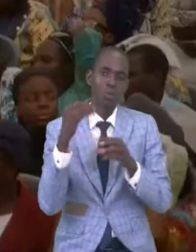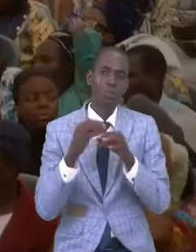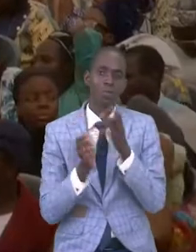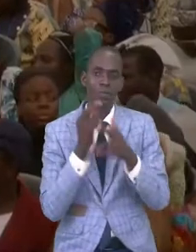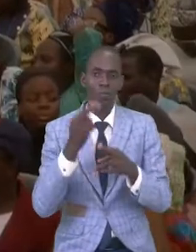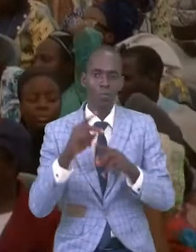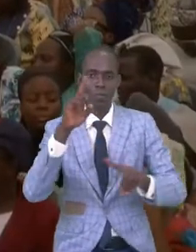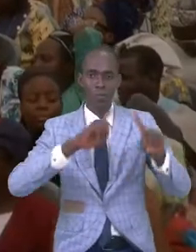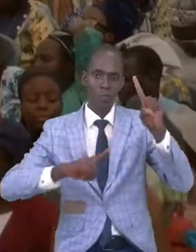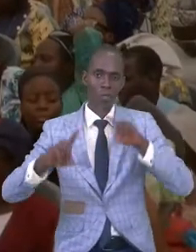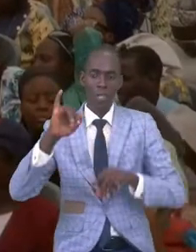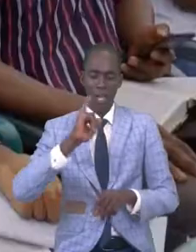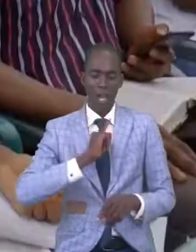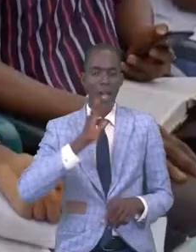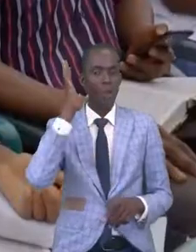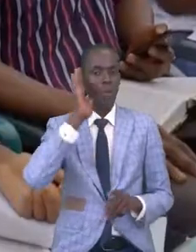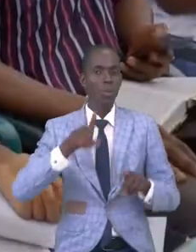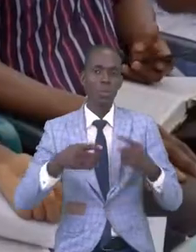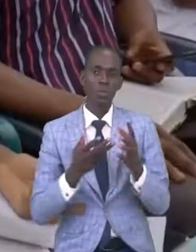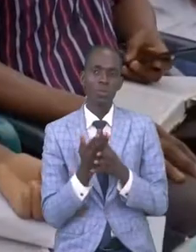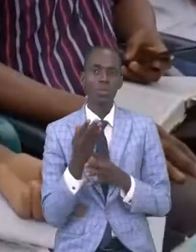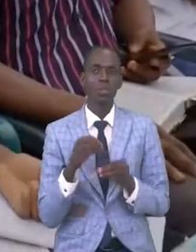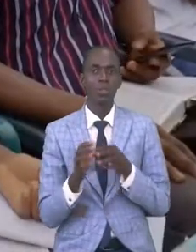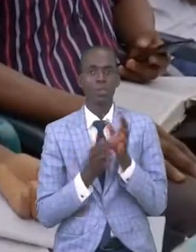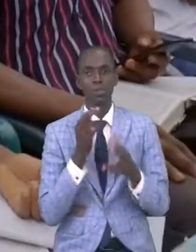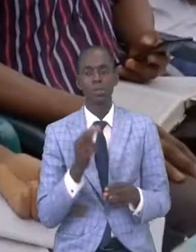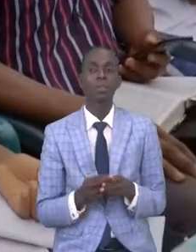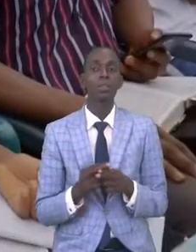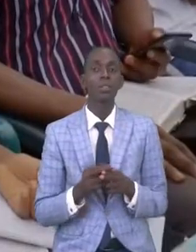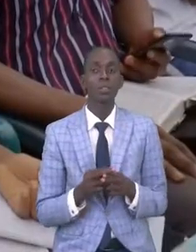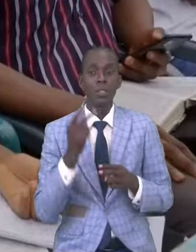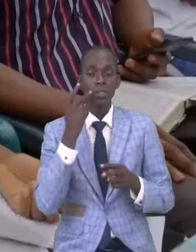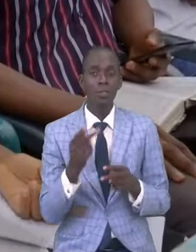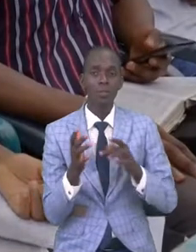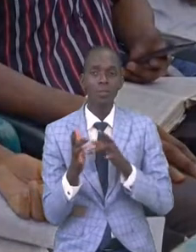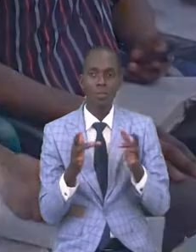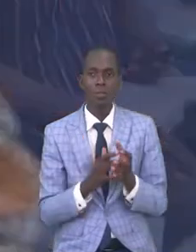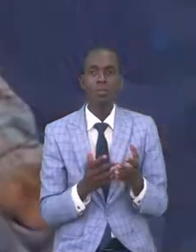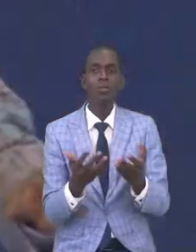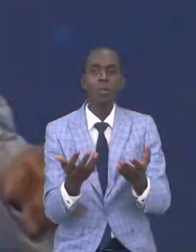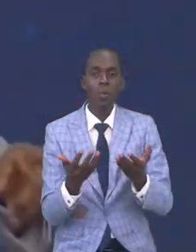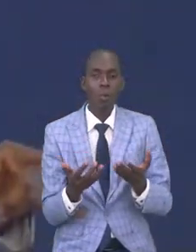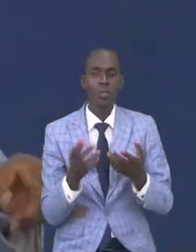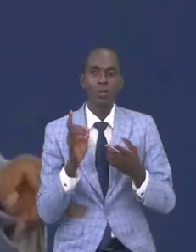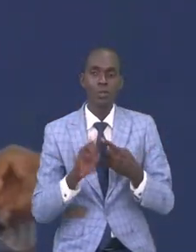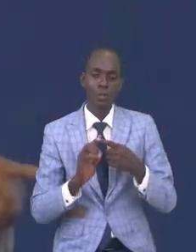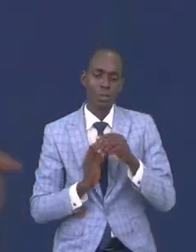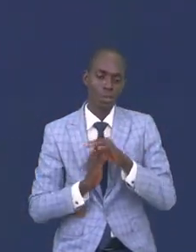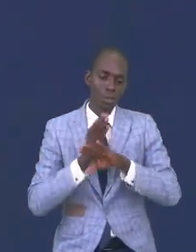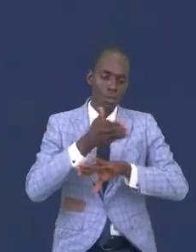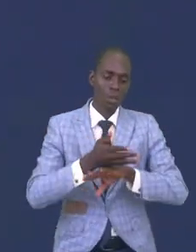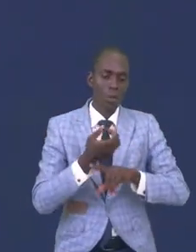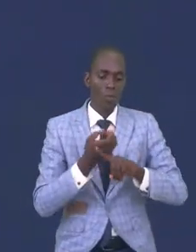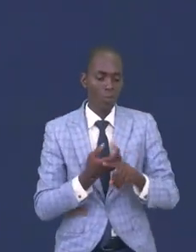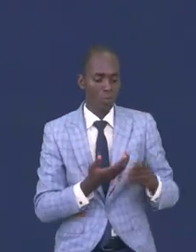I will go through. You know, Jesus wanted to cross from this